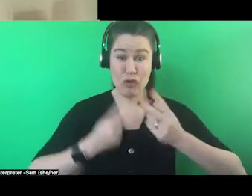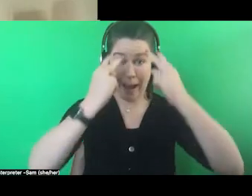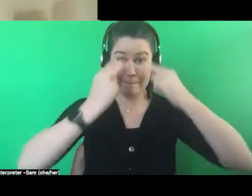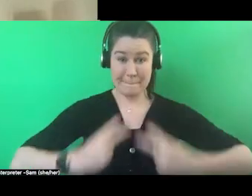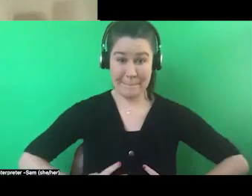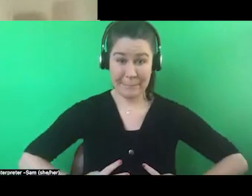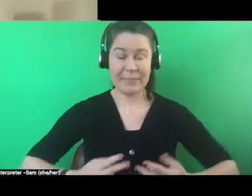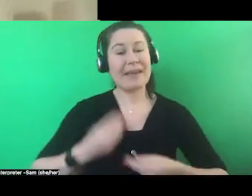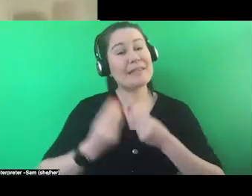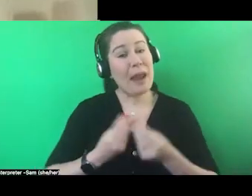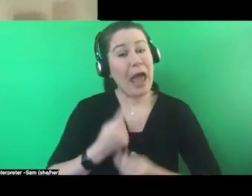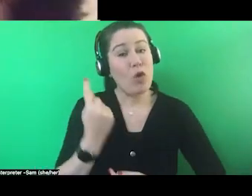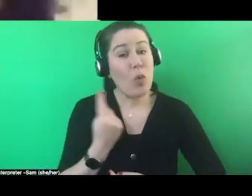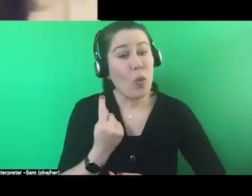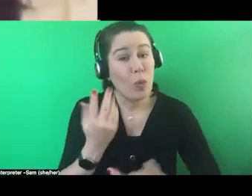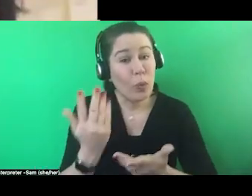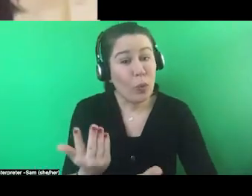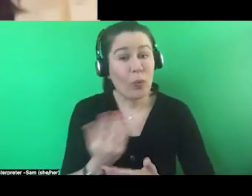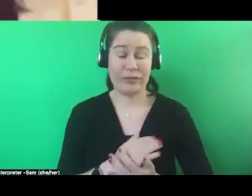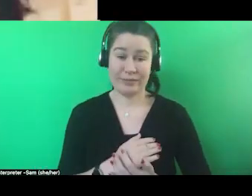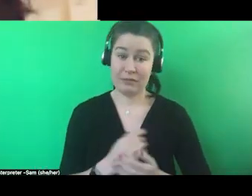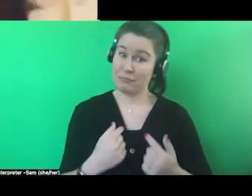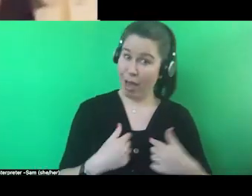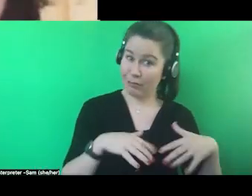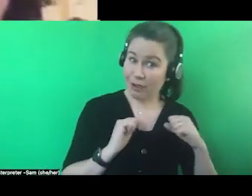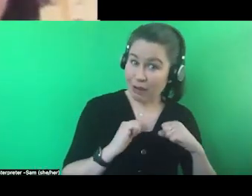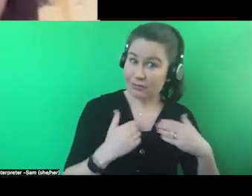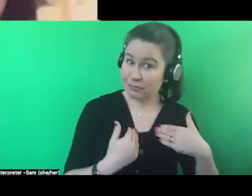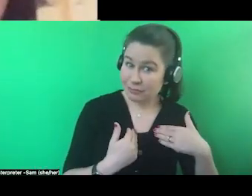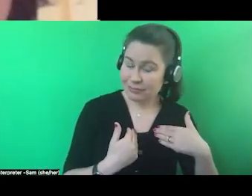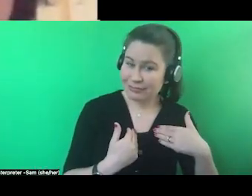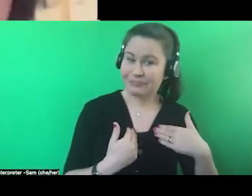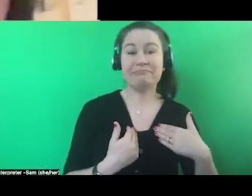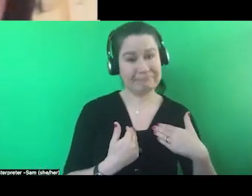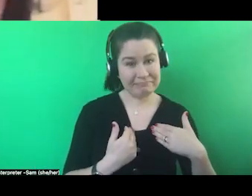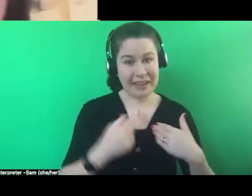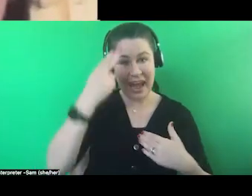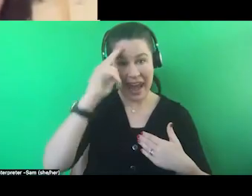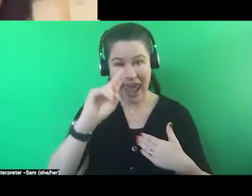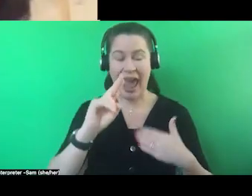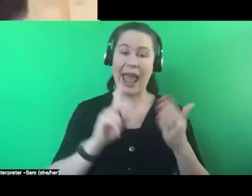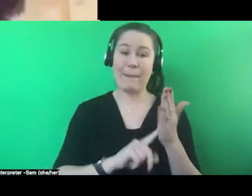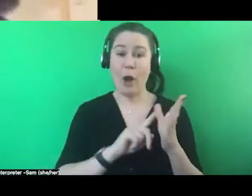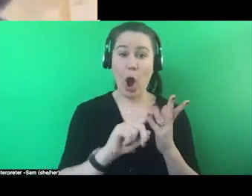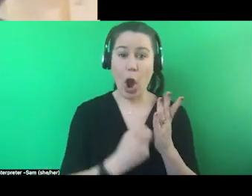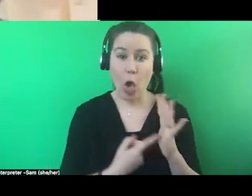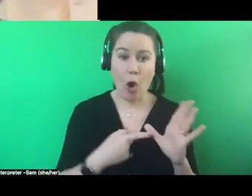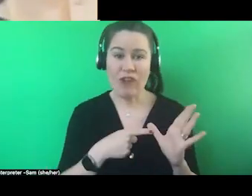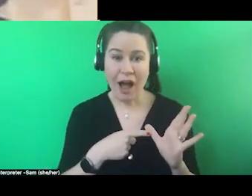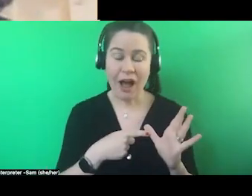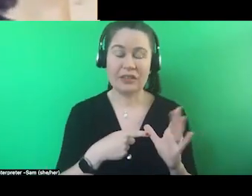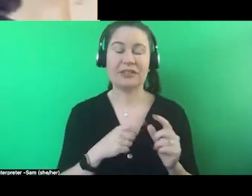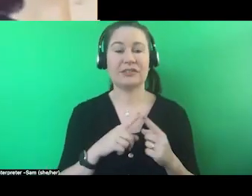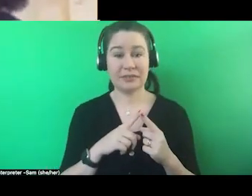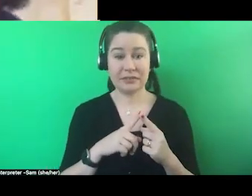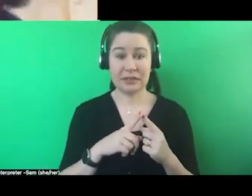tell us who you are. Shall I start? Ciao, my name is Marta Bellu.